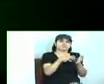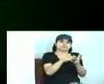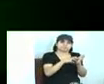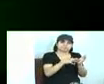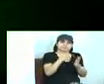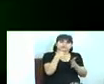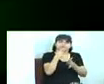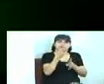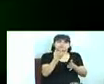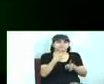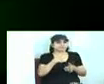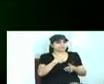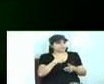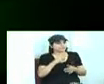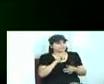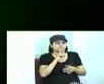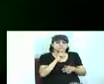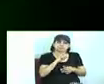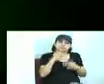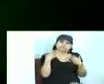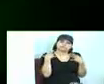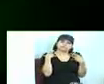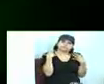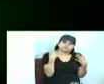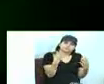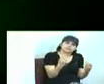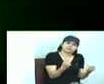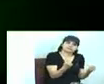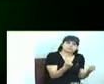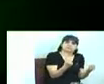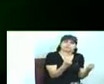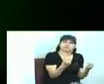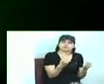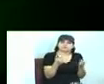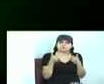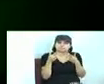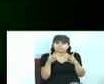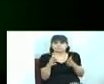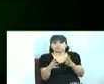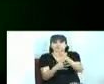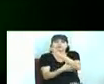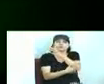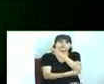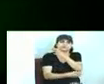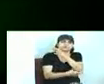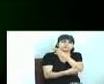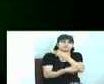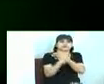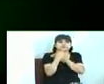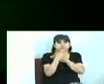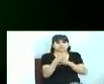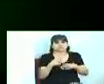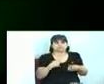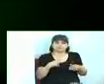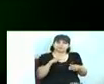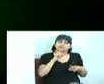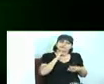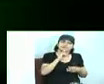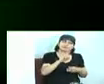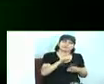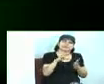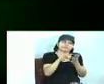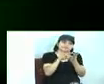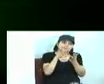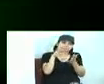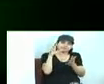let the weak say, I am strong. Let the poor say,